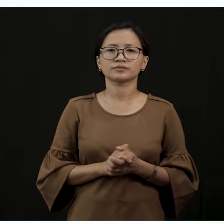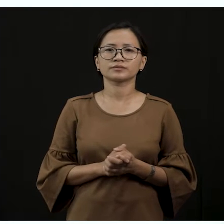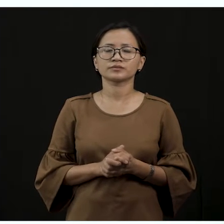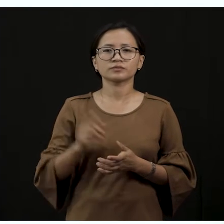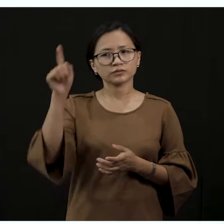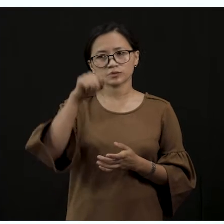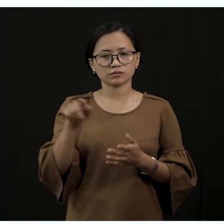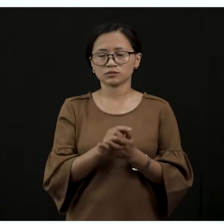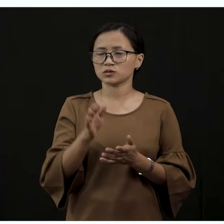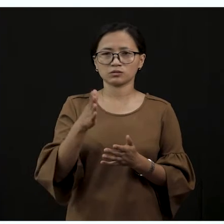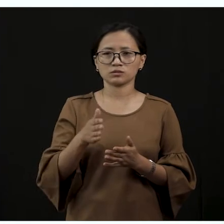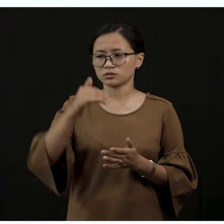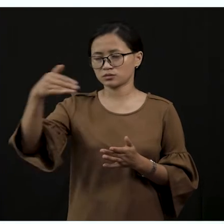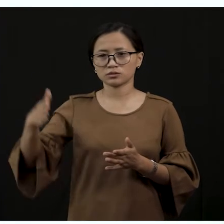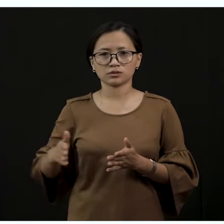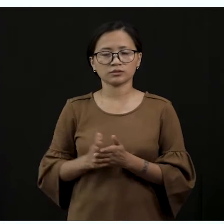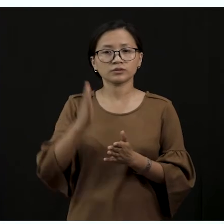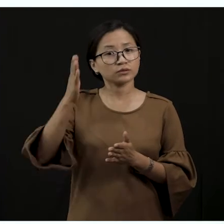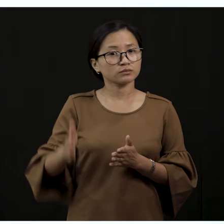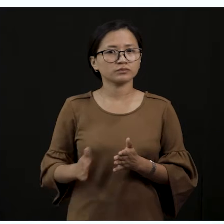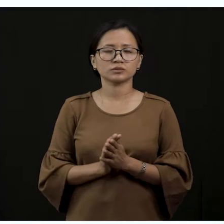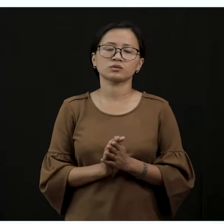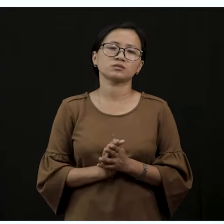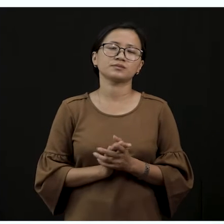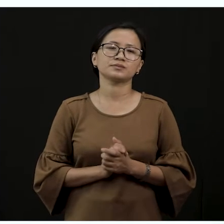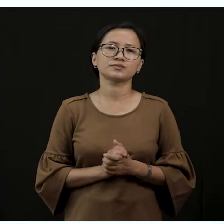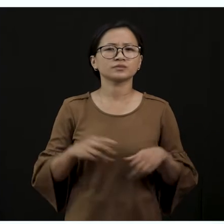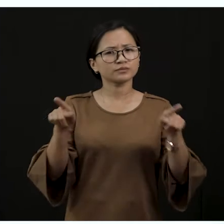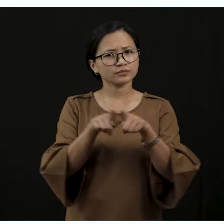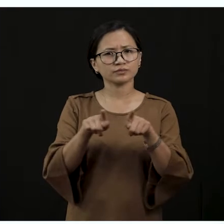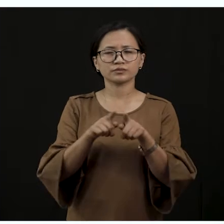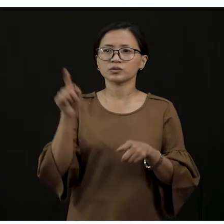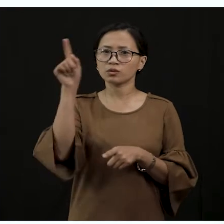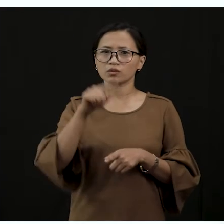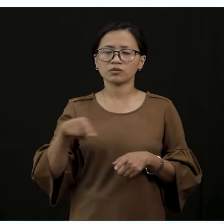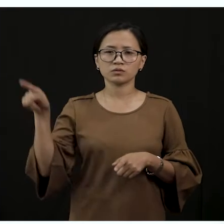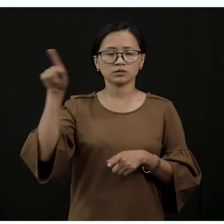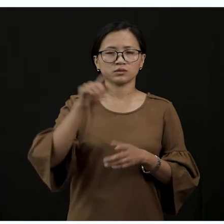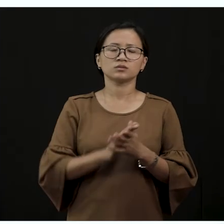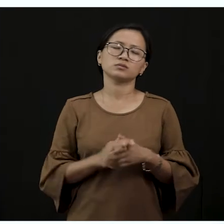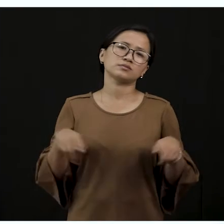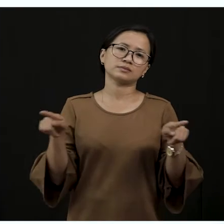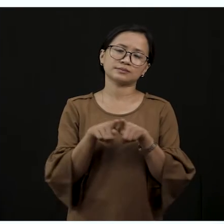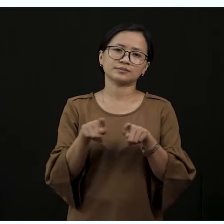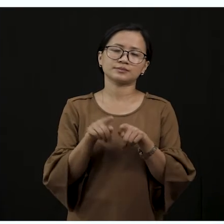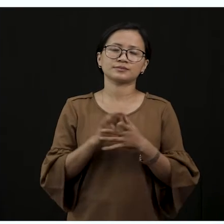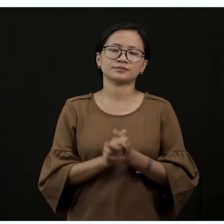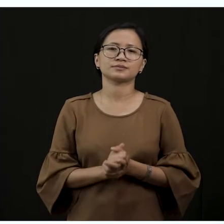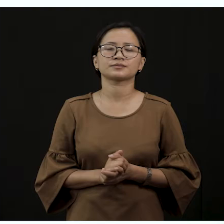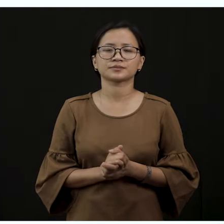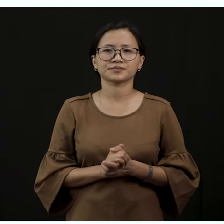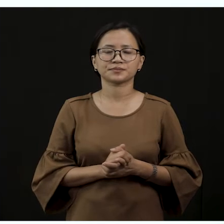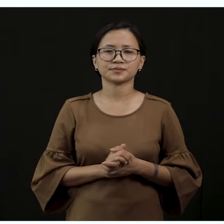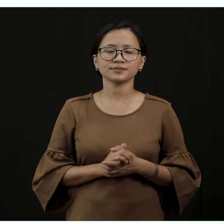no sides, no corners, no vertices. Same like circle, this oval is also have no